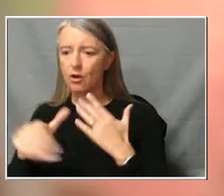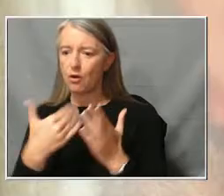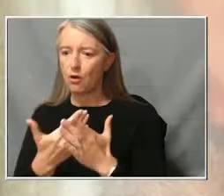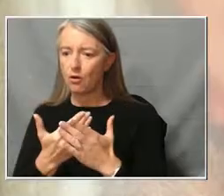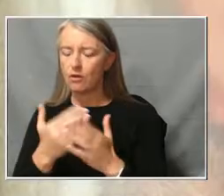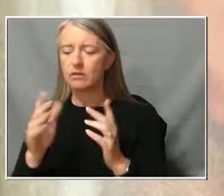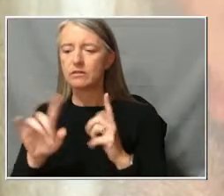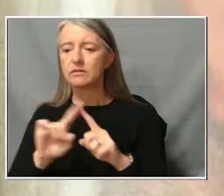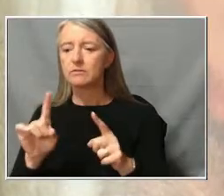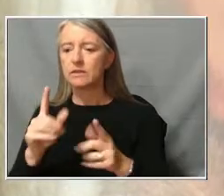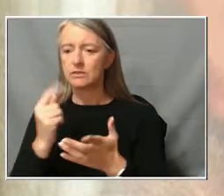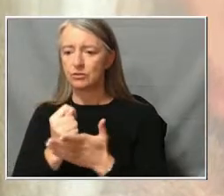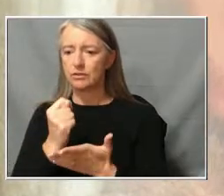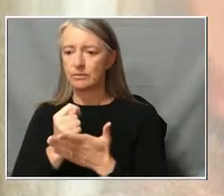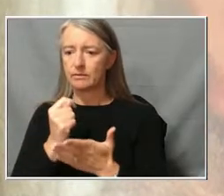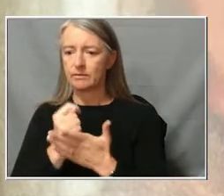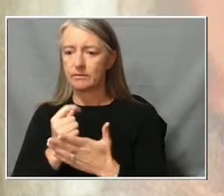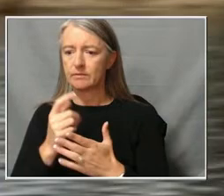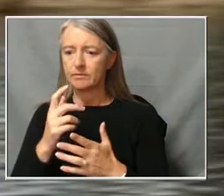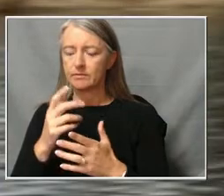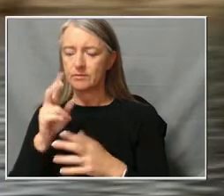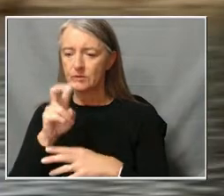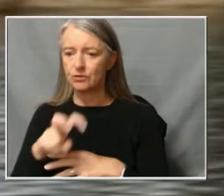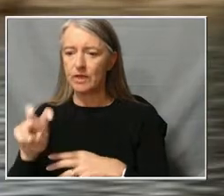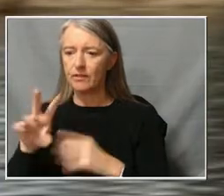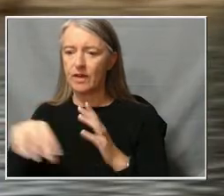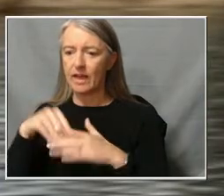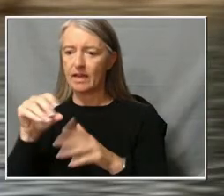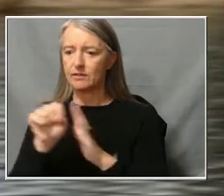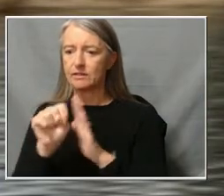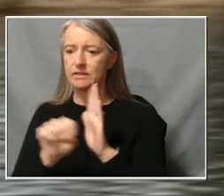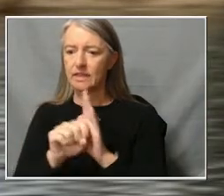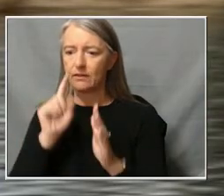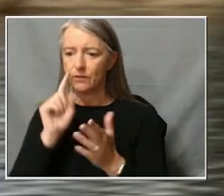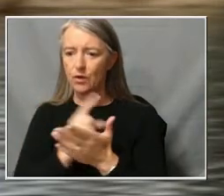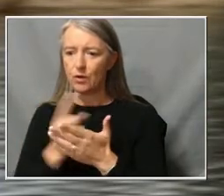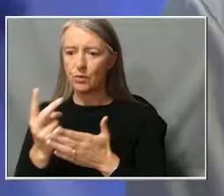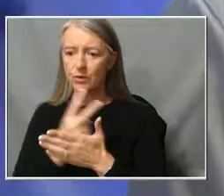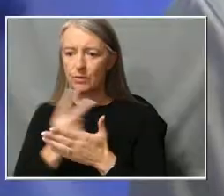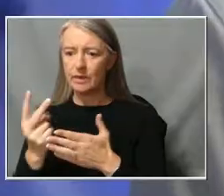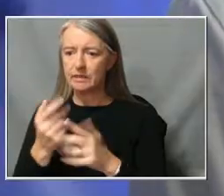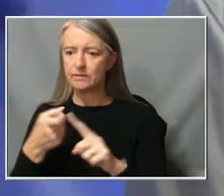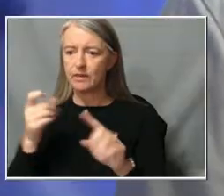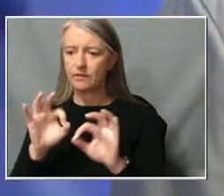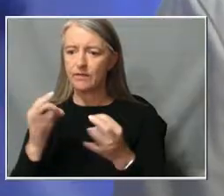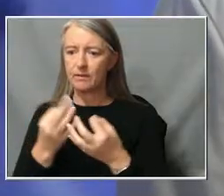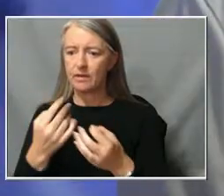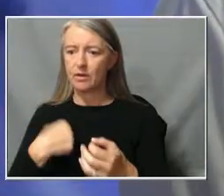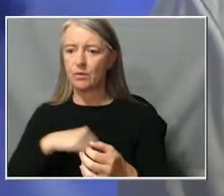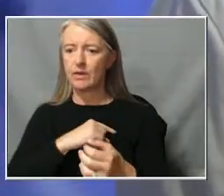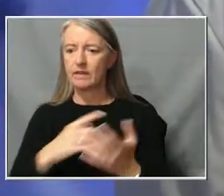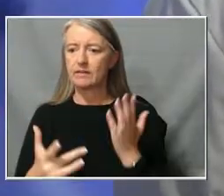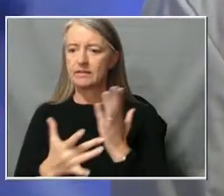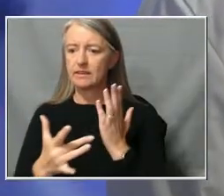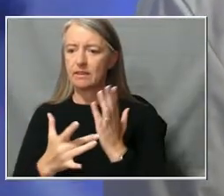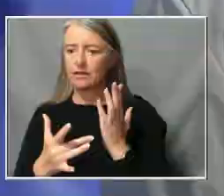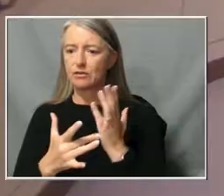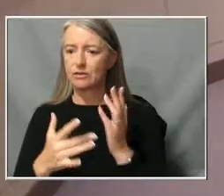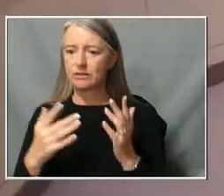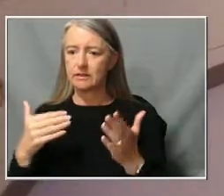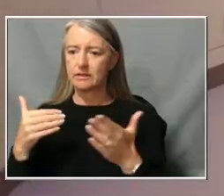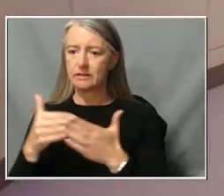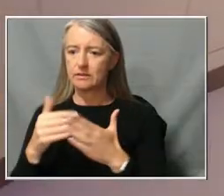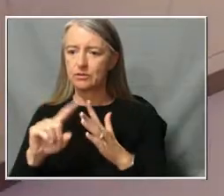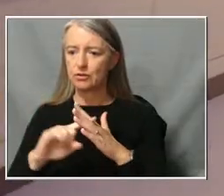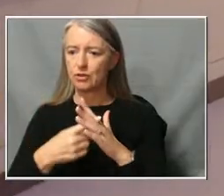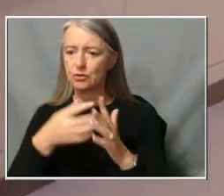now would have required Lisa to travel out of state for weeks away from her family. We had this technology that was coming on board soon.